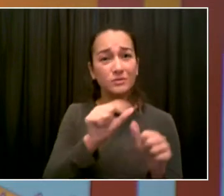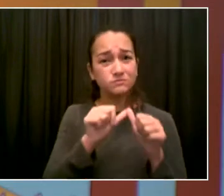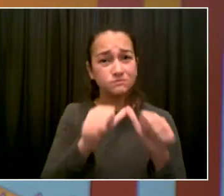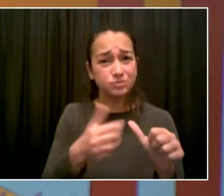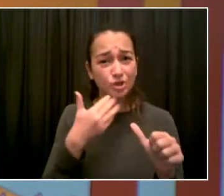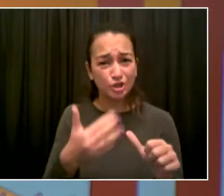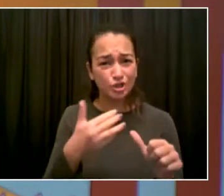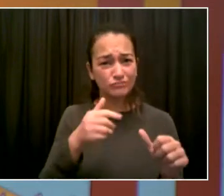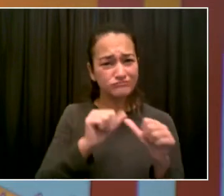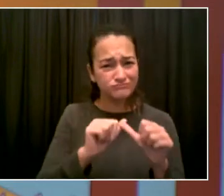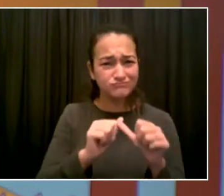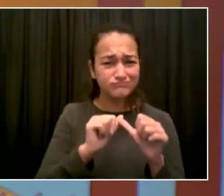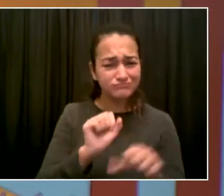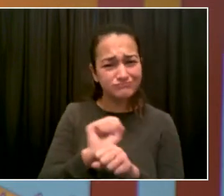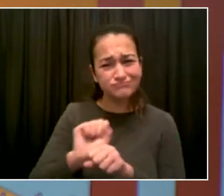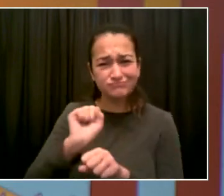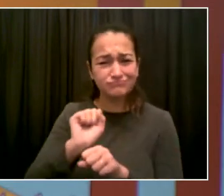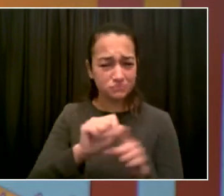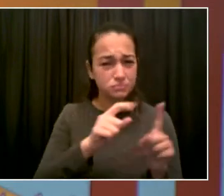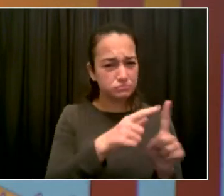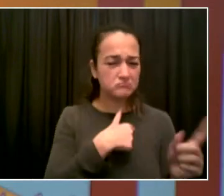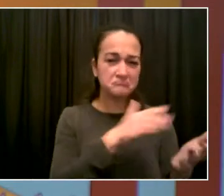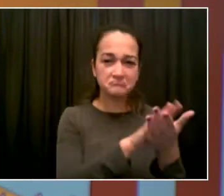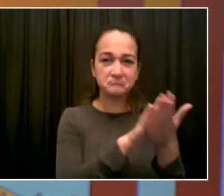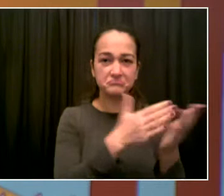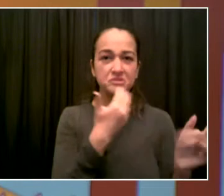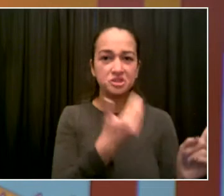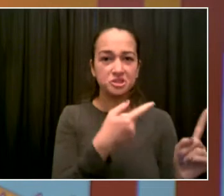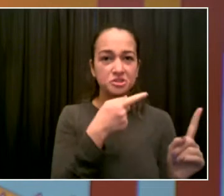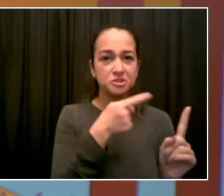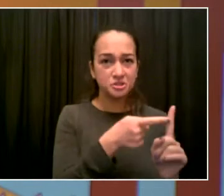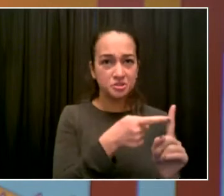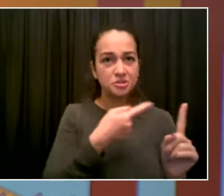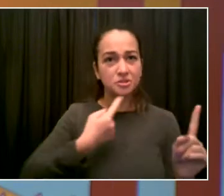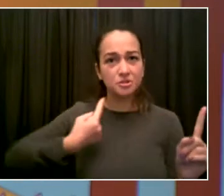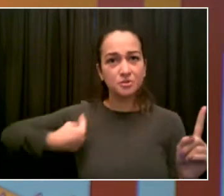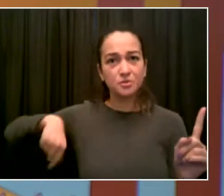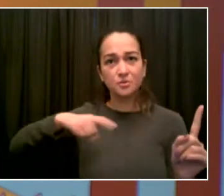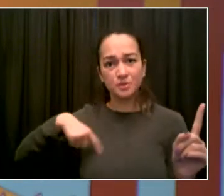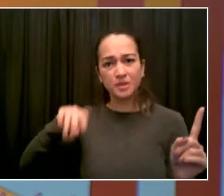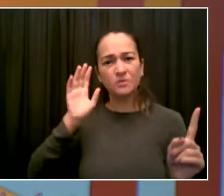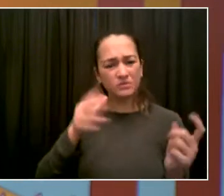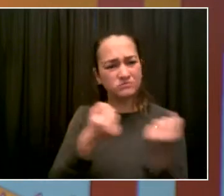of helping them and supporting them in their job. We're also being clear on those